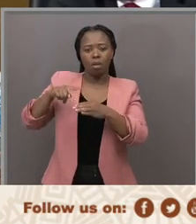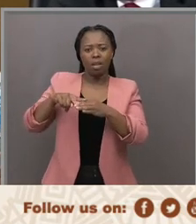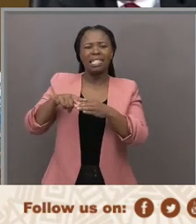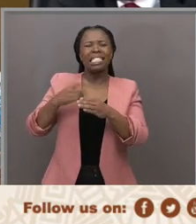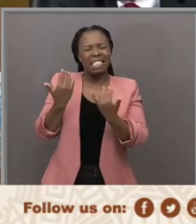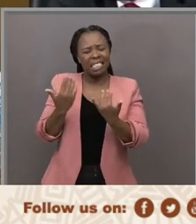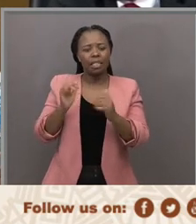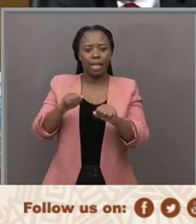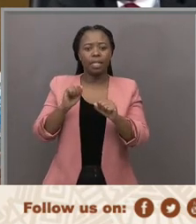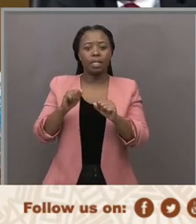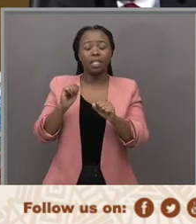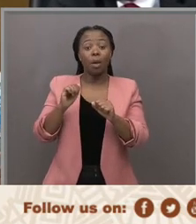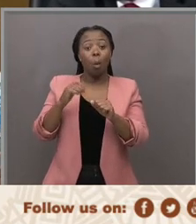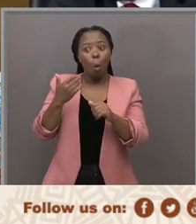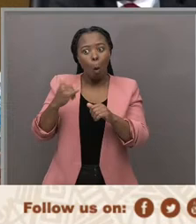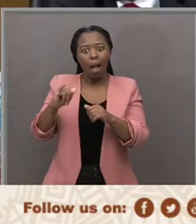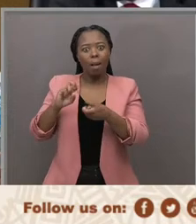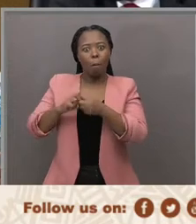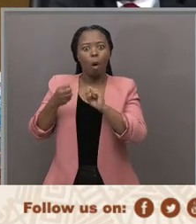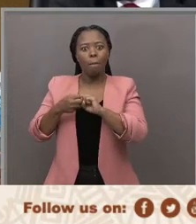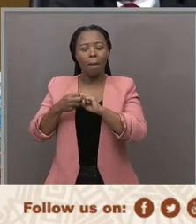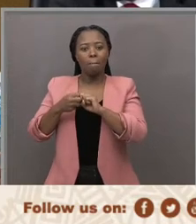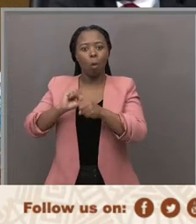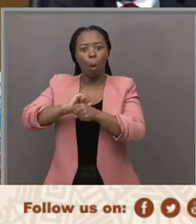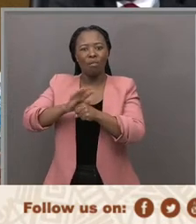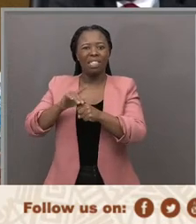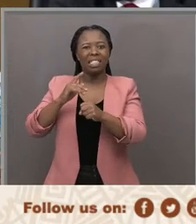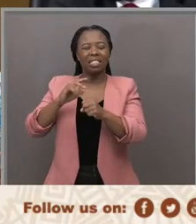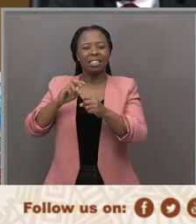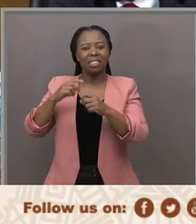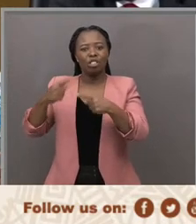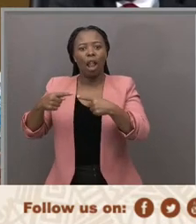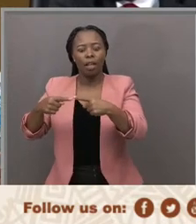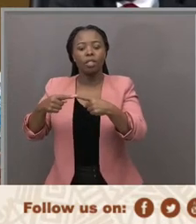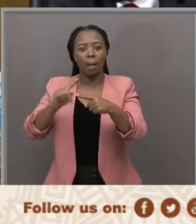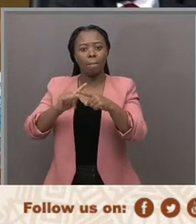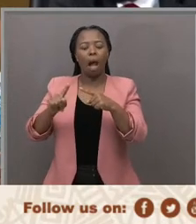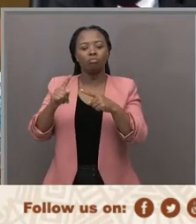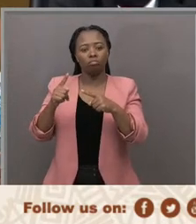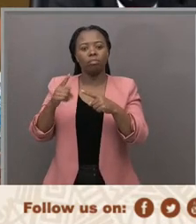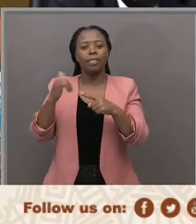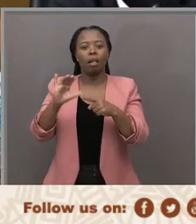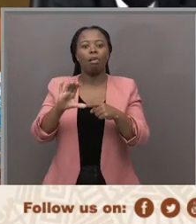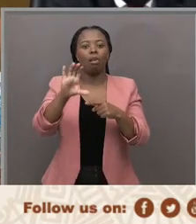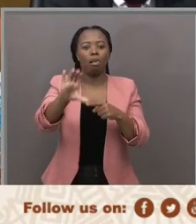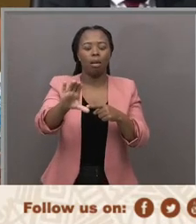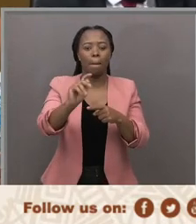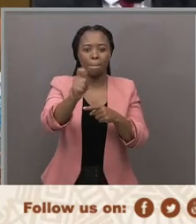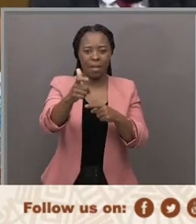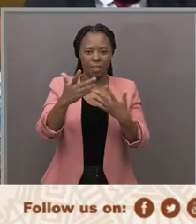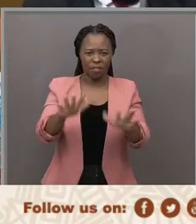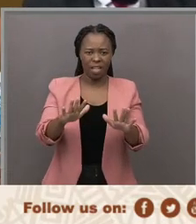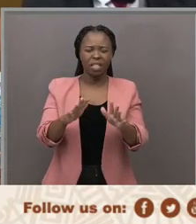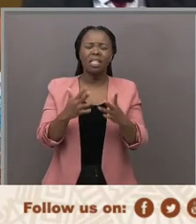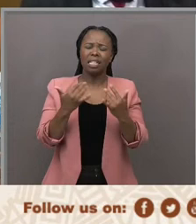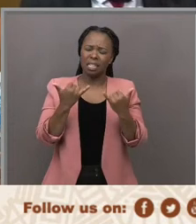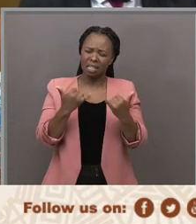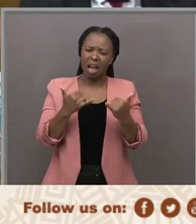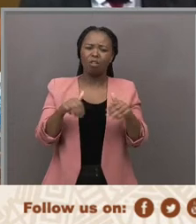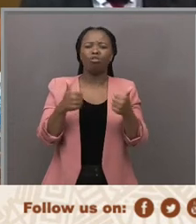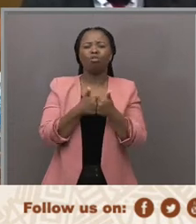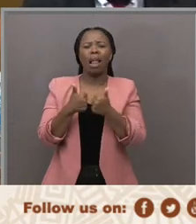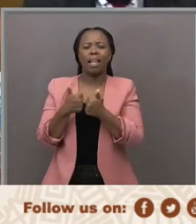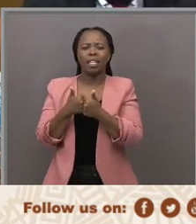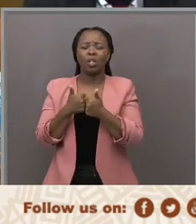that they are facing. And I want to say that amongst the municipalities facing real, real big challenges is